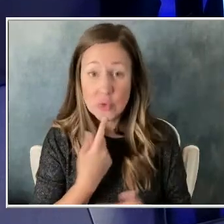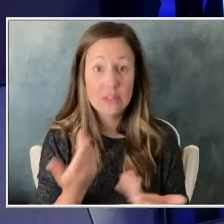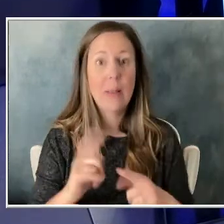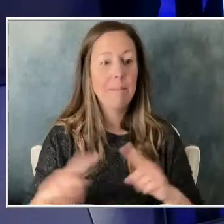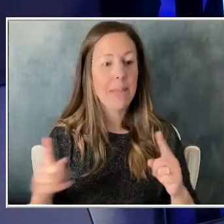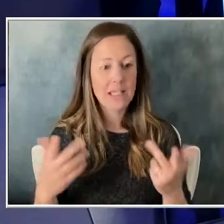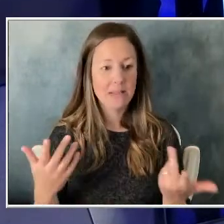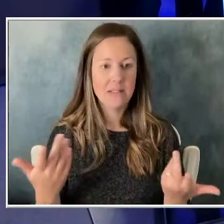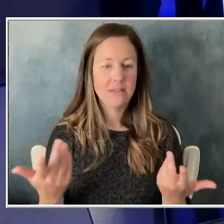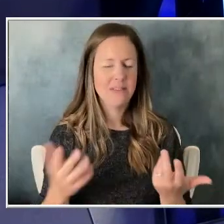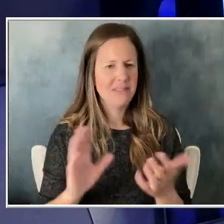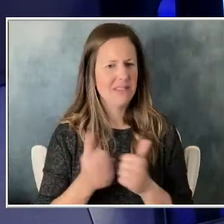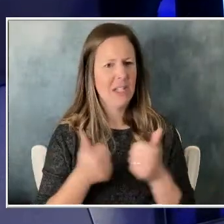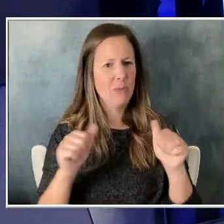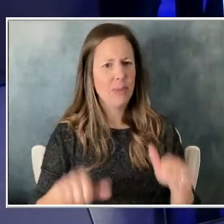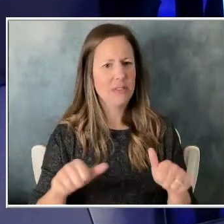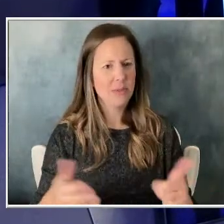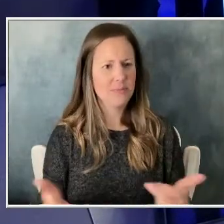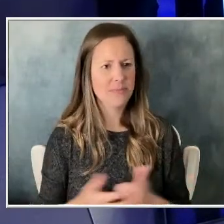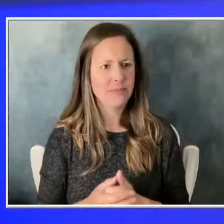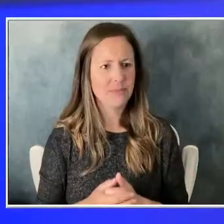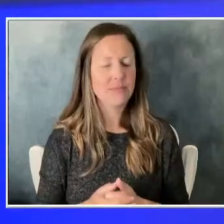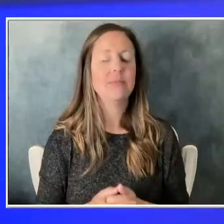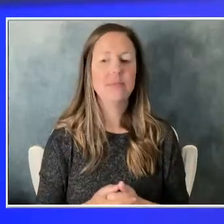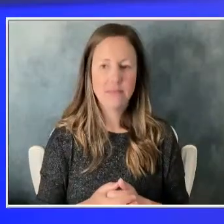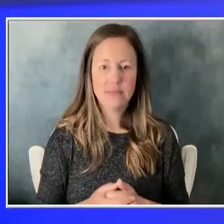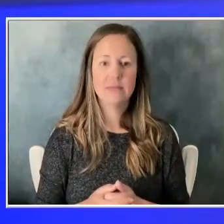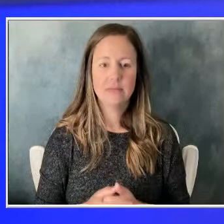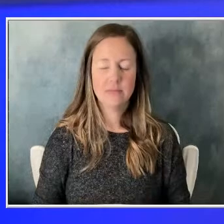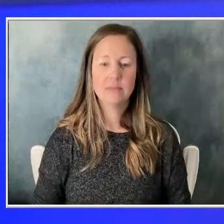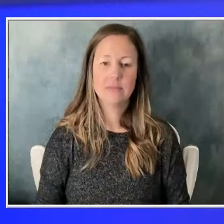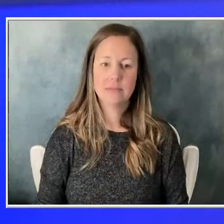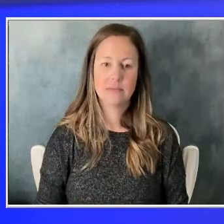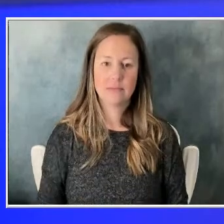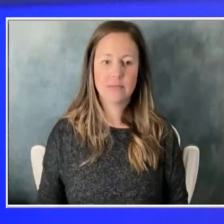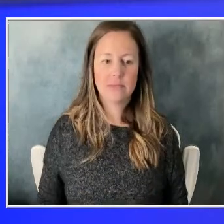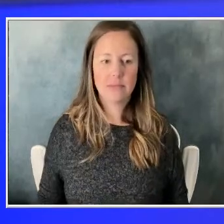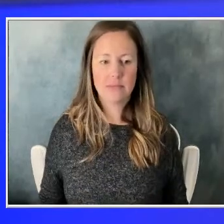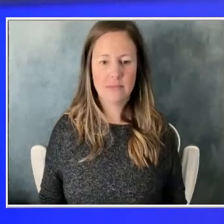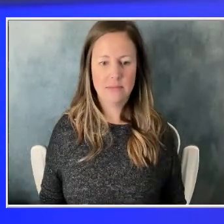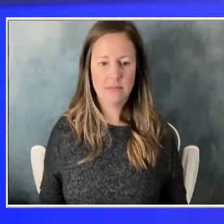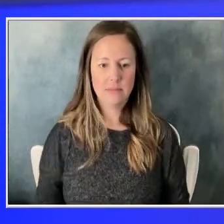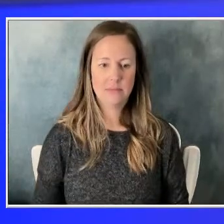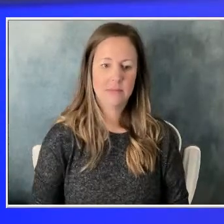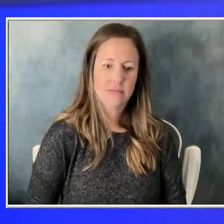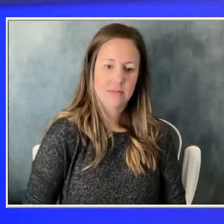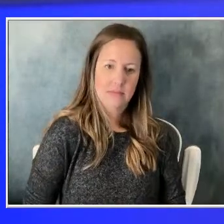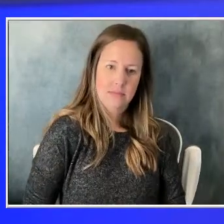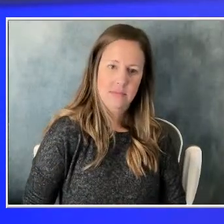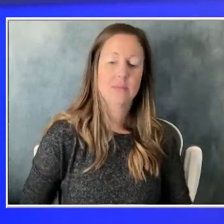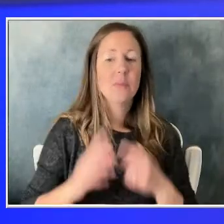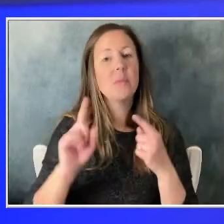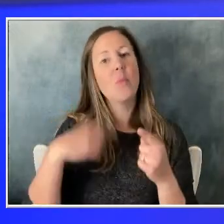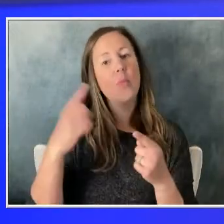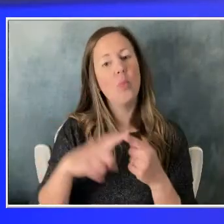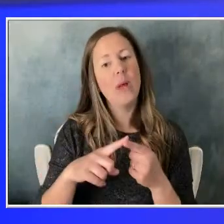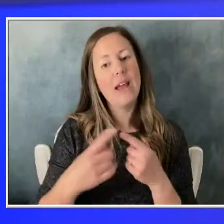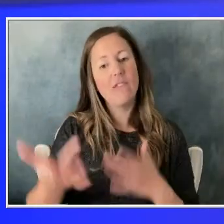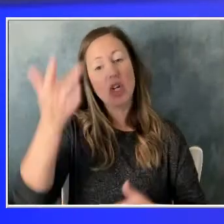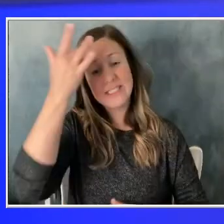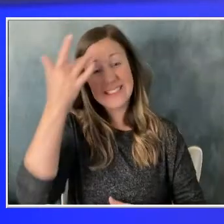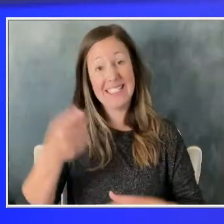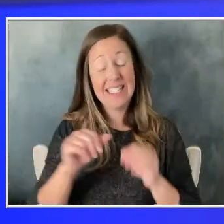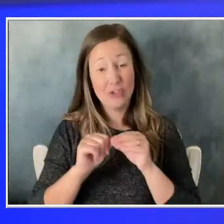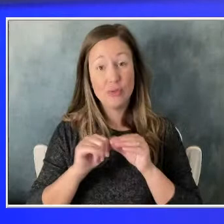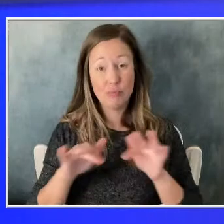do that? Yeah, the question is, as Dr. L. Kospos mentioned, that when you had metastatic disease, which means they spread